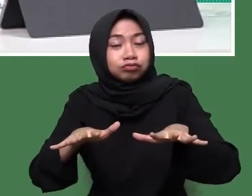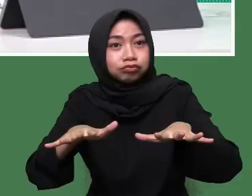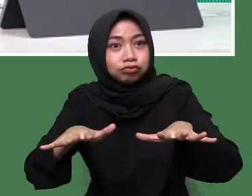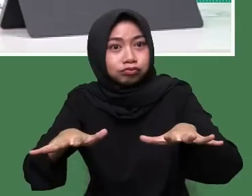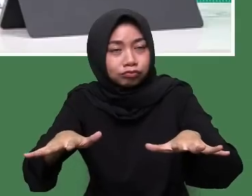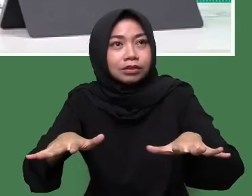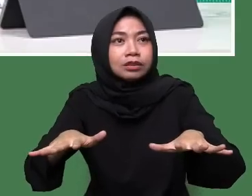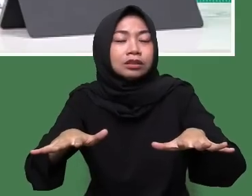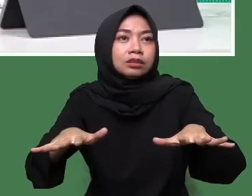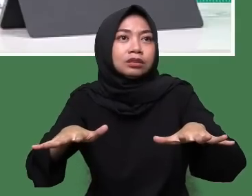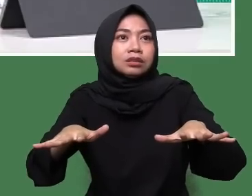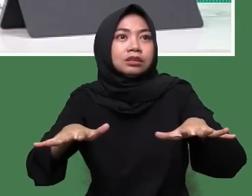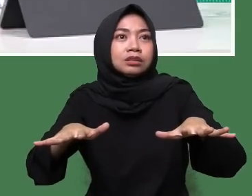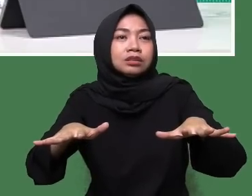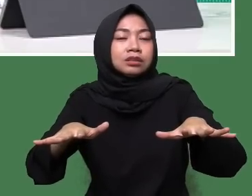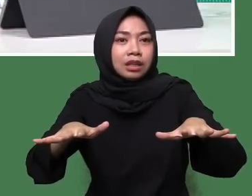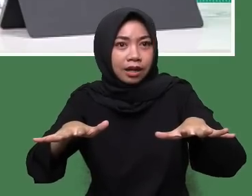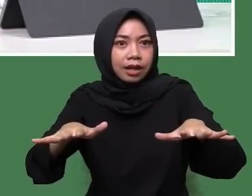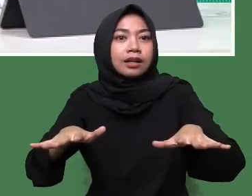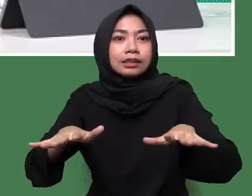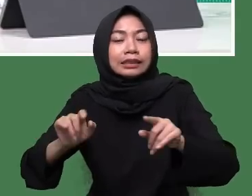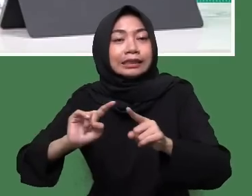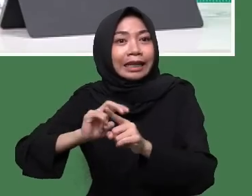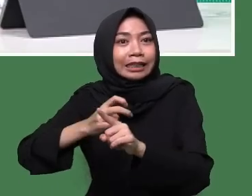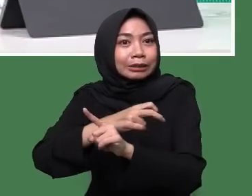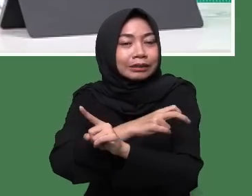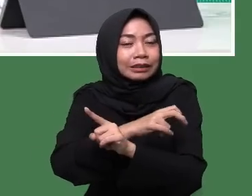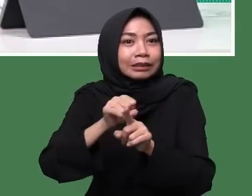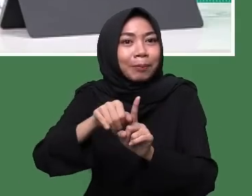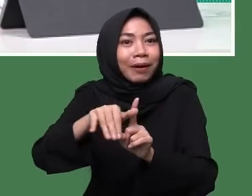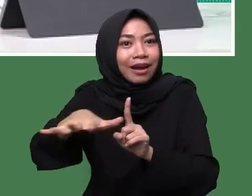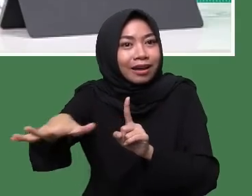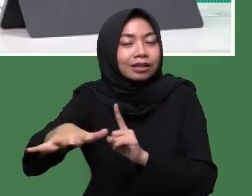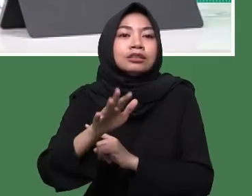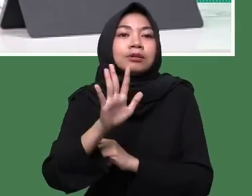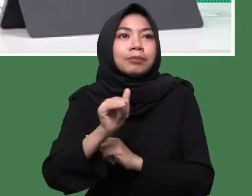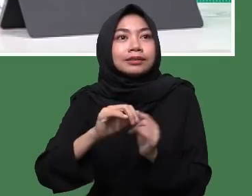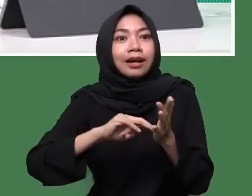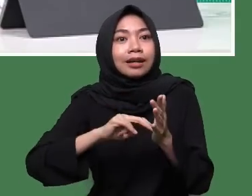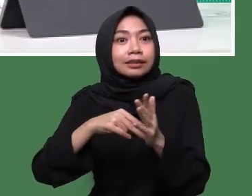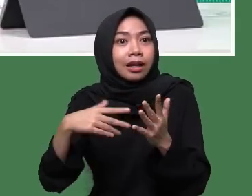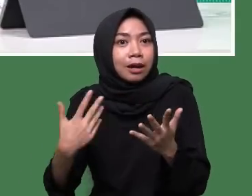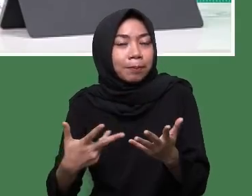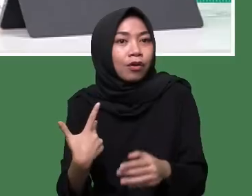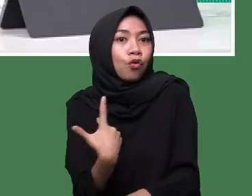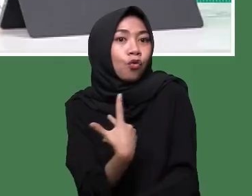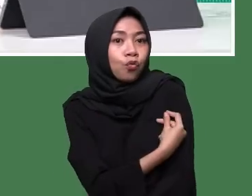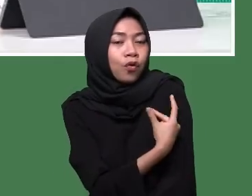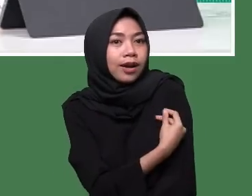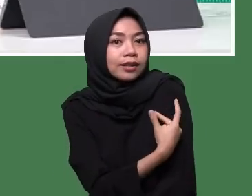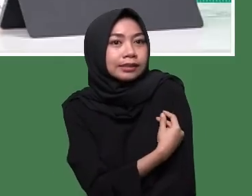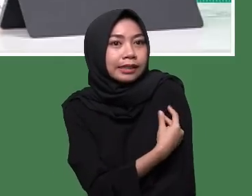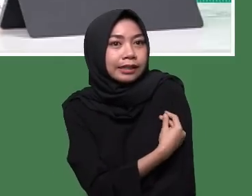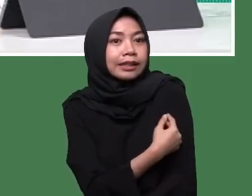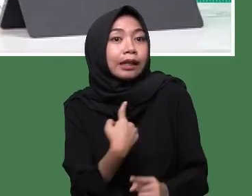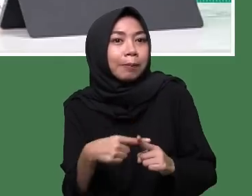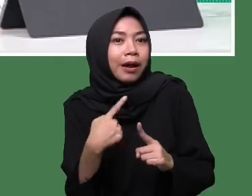allow the transmissions to occur. Therefore, the vaccinations of booster is